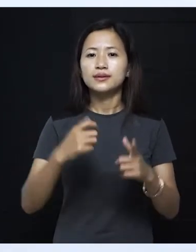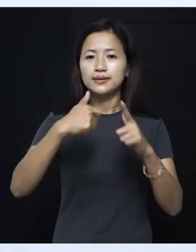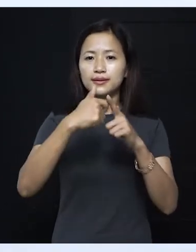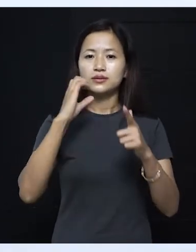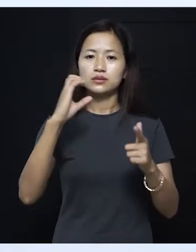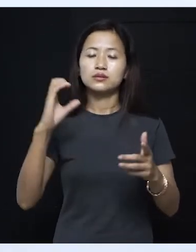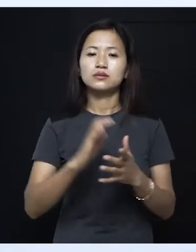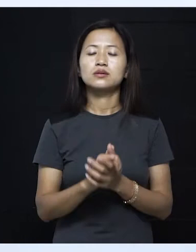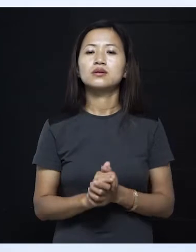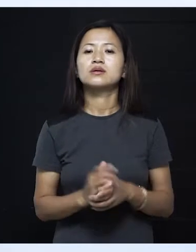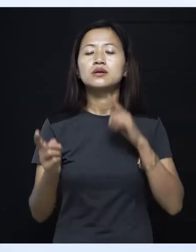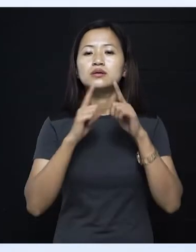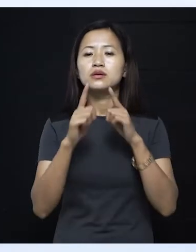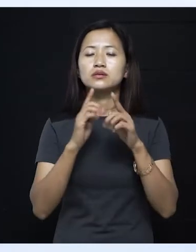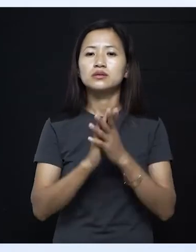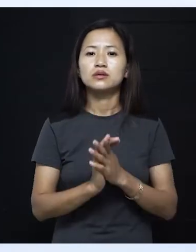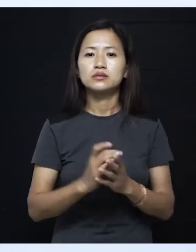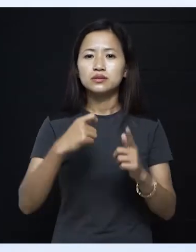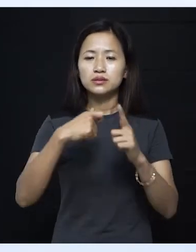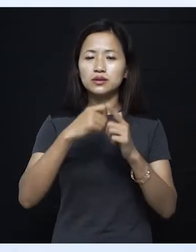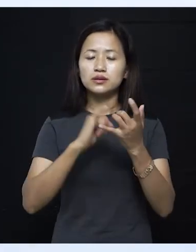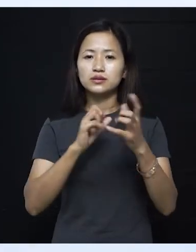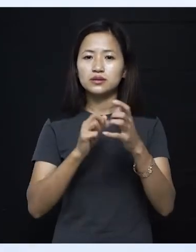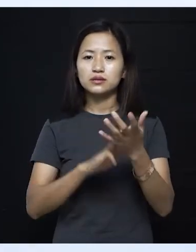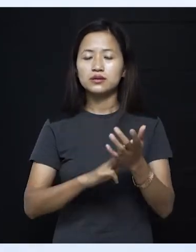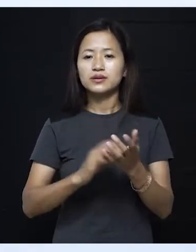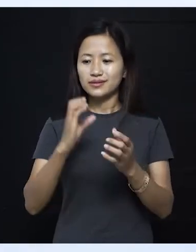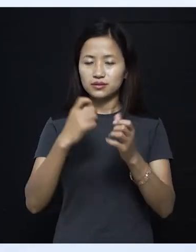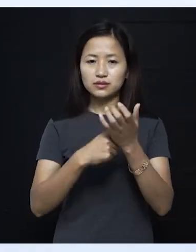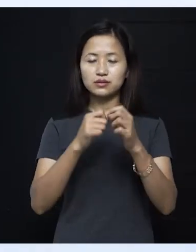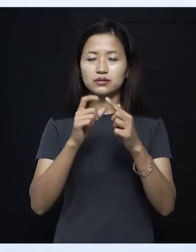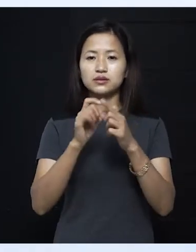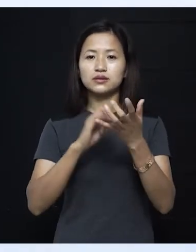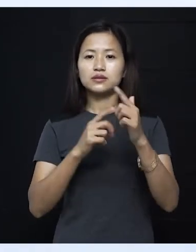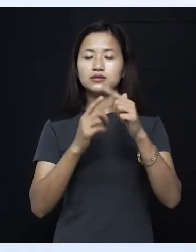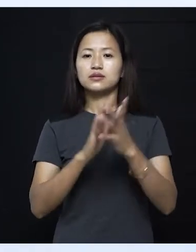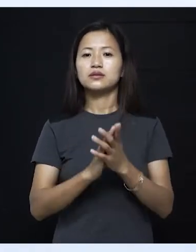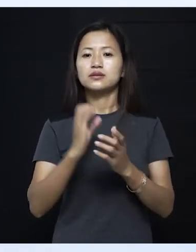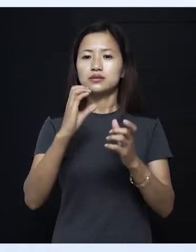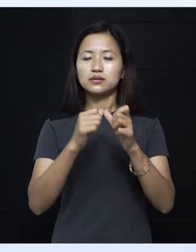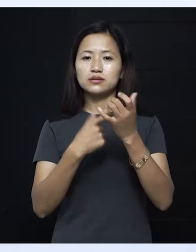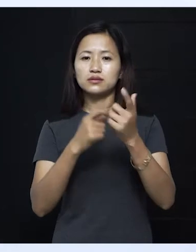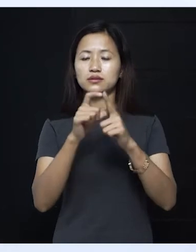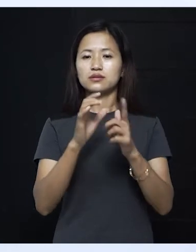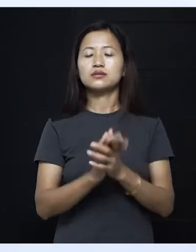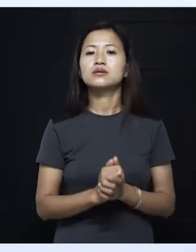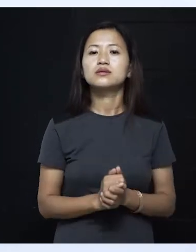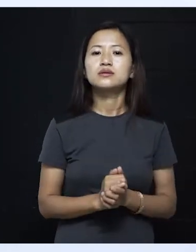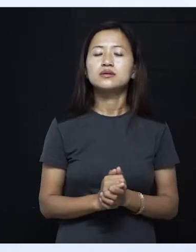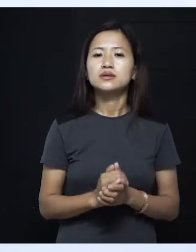KCC. KCC means we are talking about Kisan Credit Card, okay. So this Kisan Credit Card,